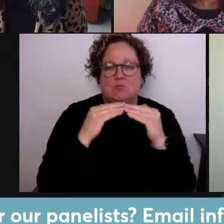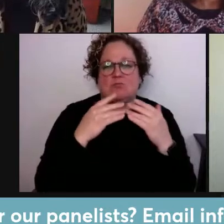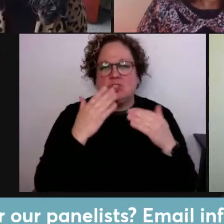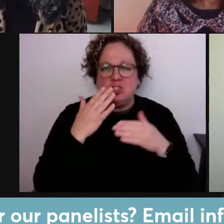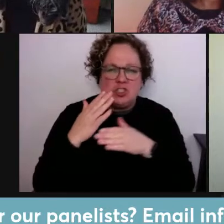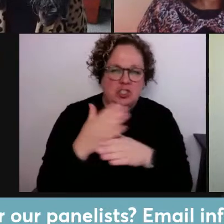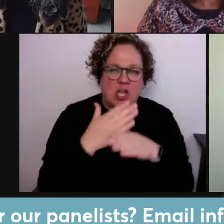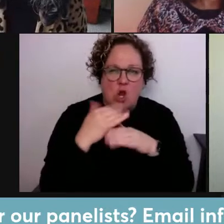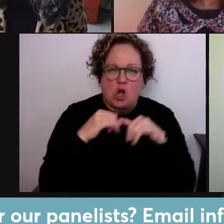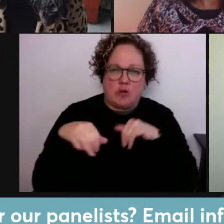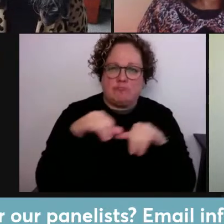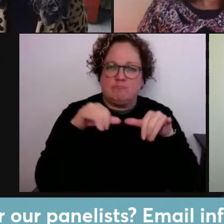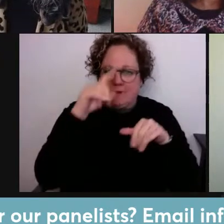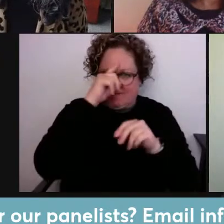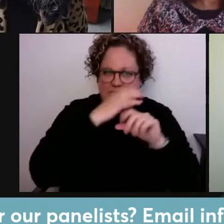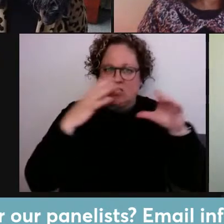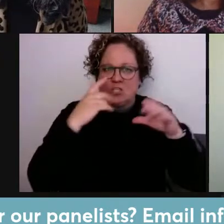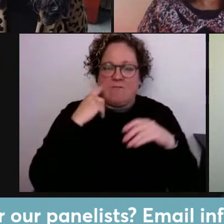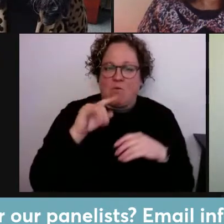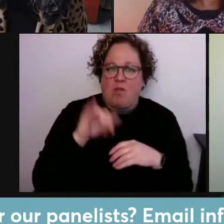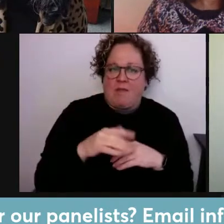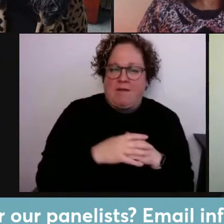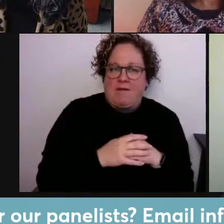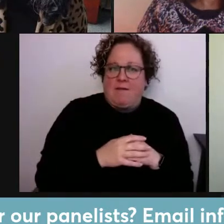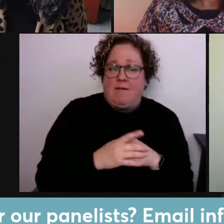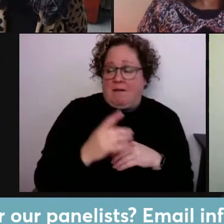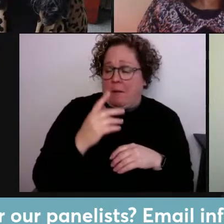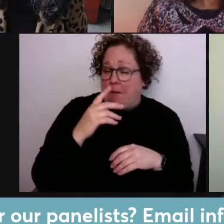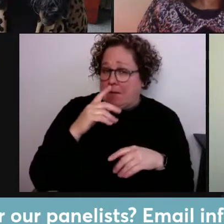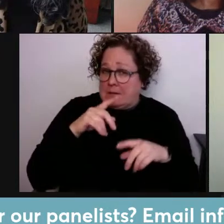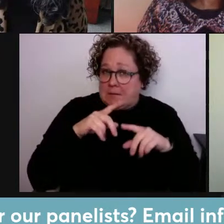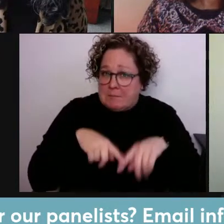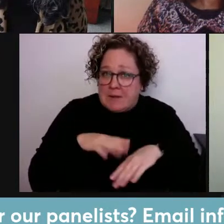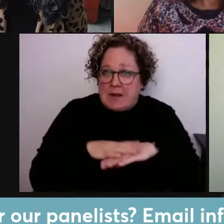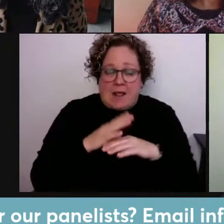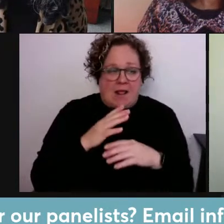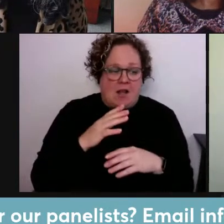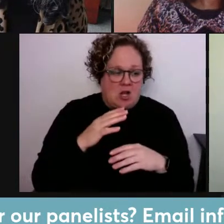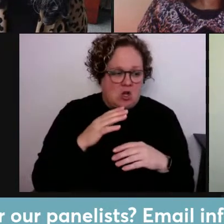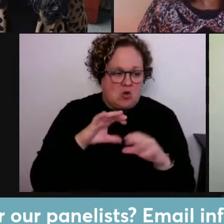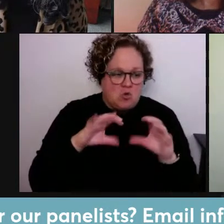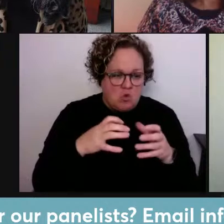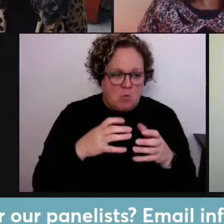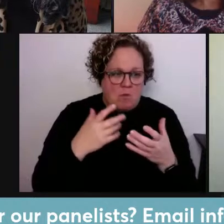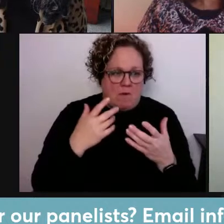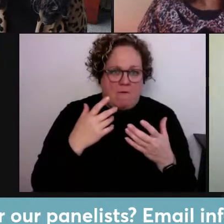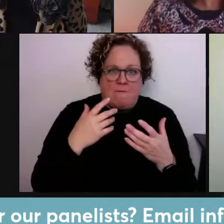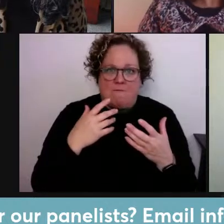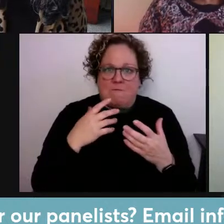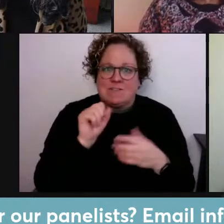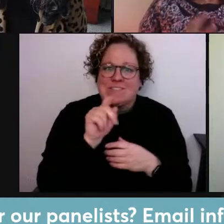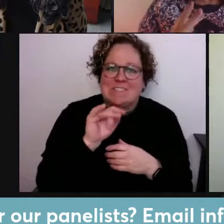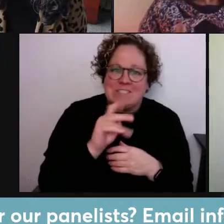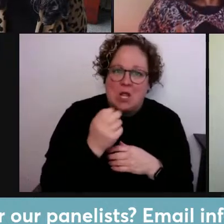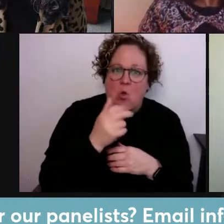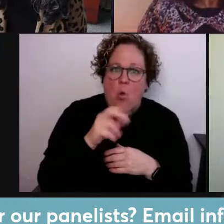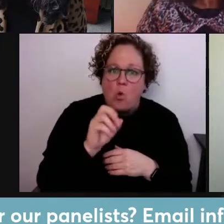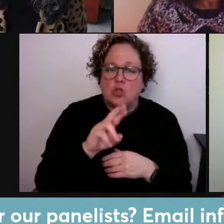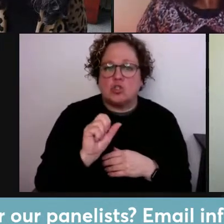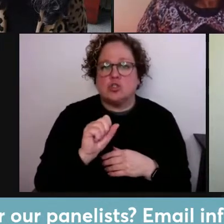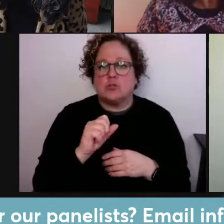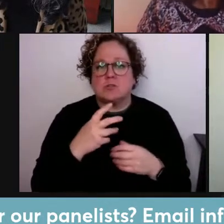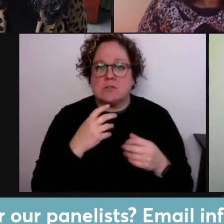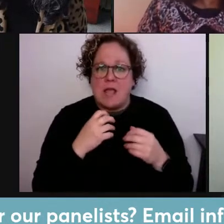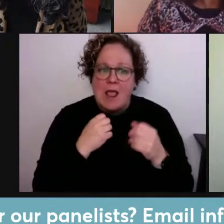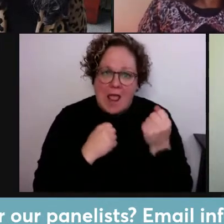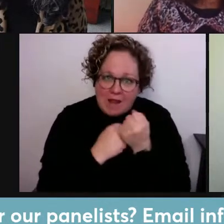based upon a group of community stakeholders, advocacy goals or strategies or